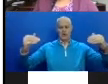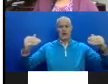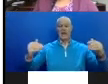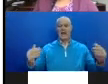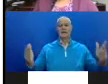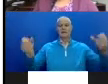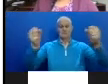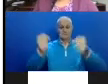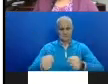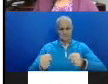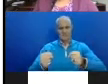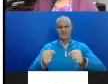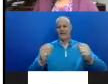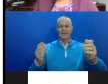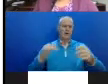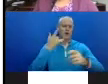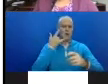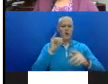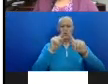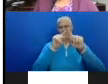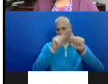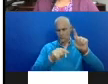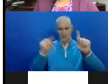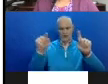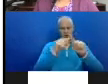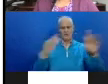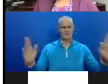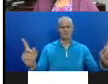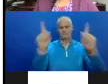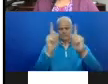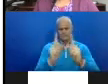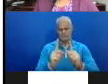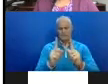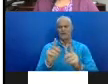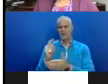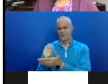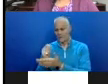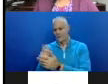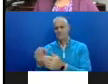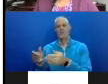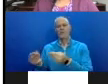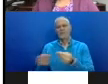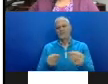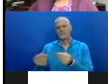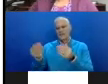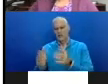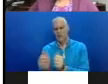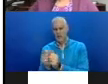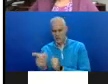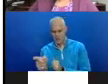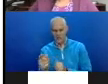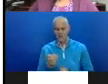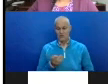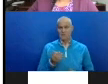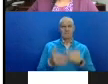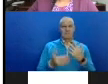in the kind of gold triangle she's got a therapist or a facilitator with her. So there's 4 of us in the